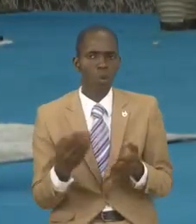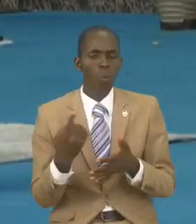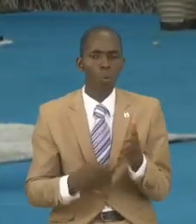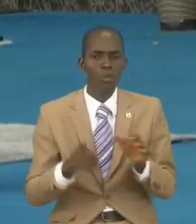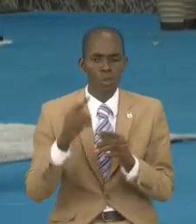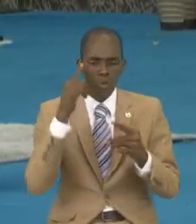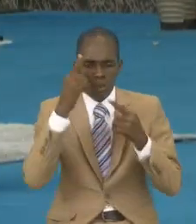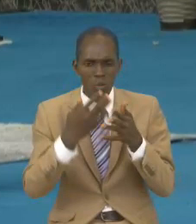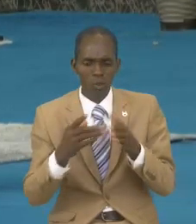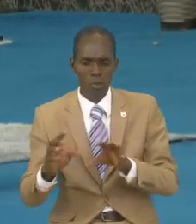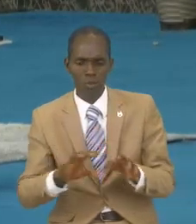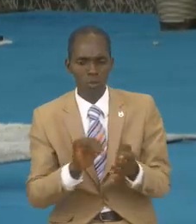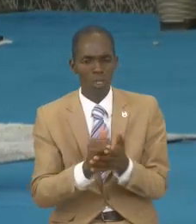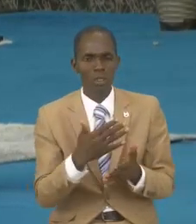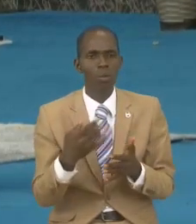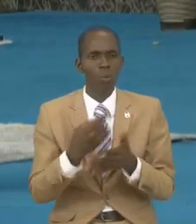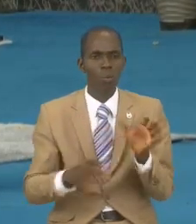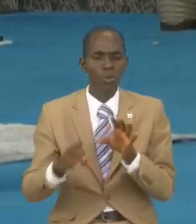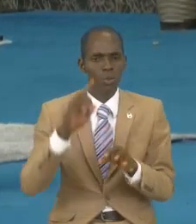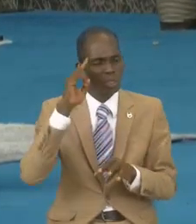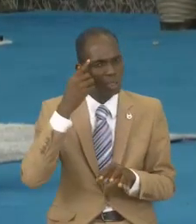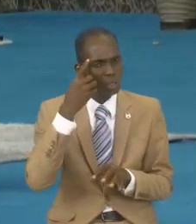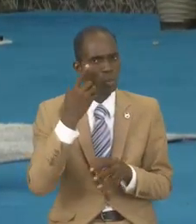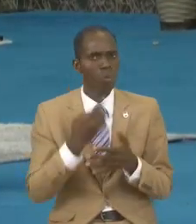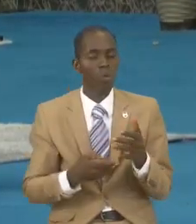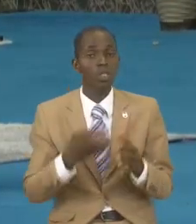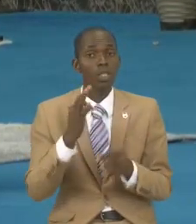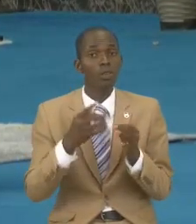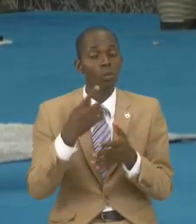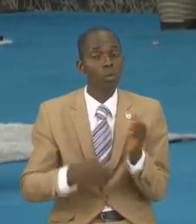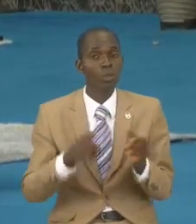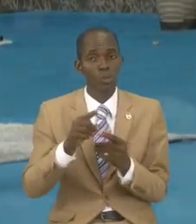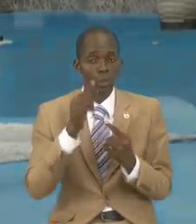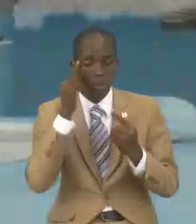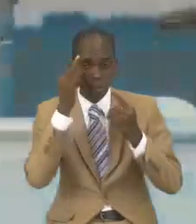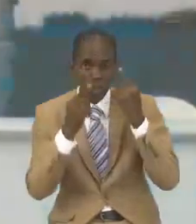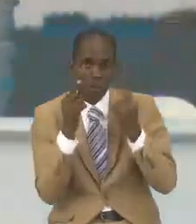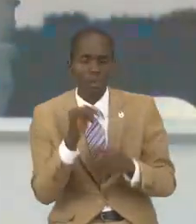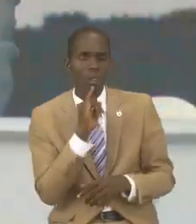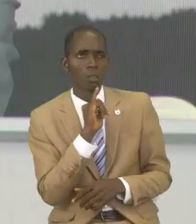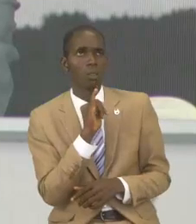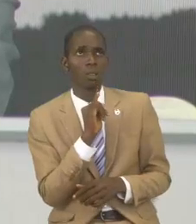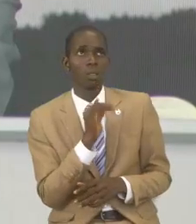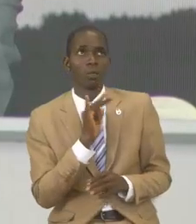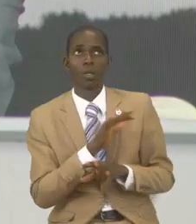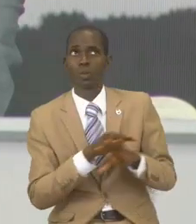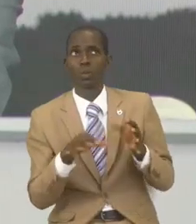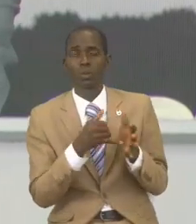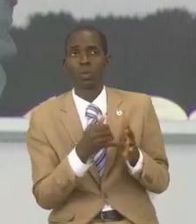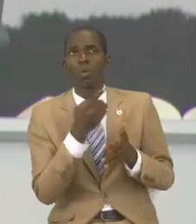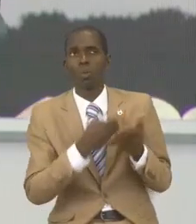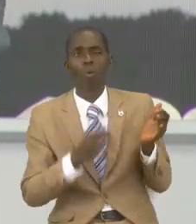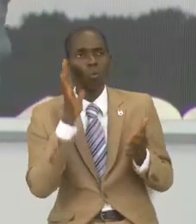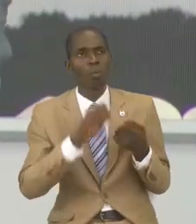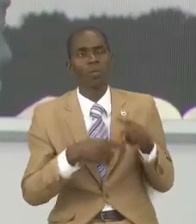you perform that? What do you consider? If what you consider is, what will they say? How will they praise me?